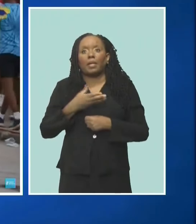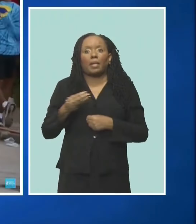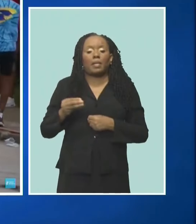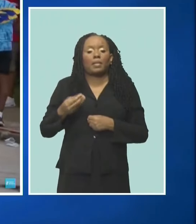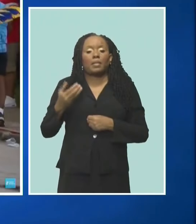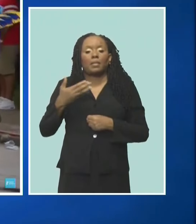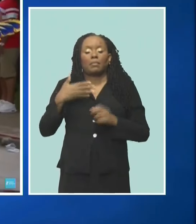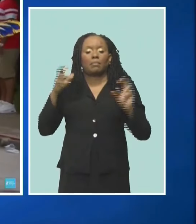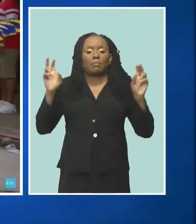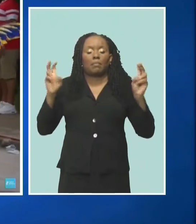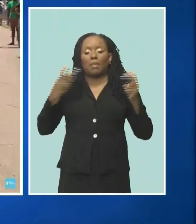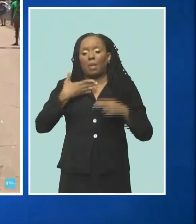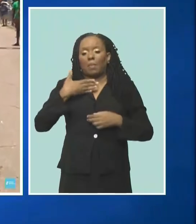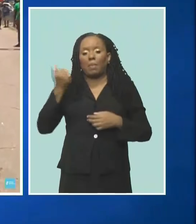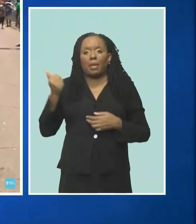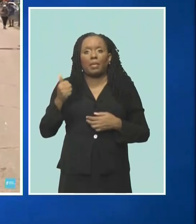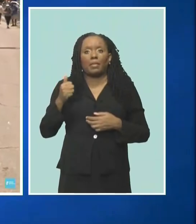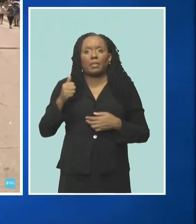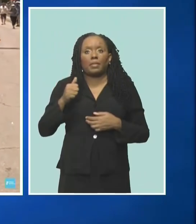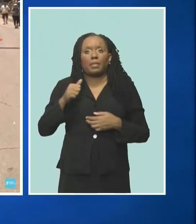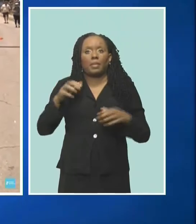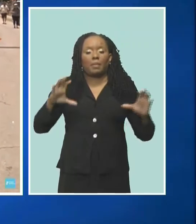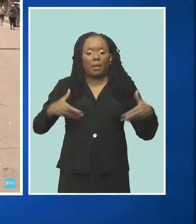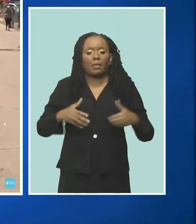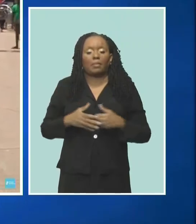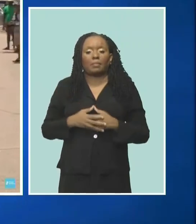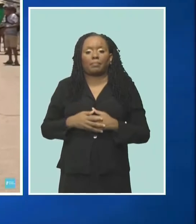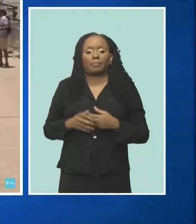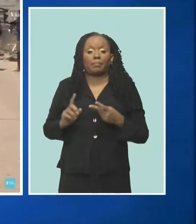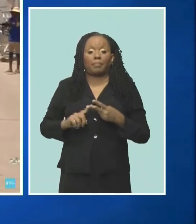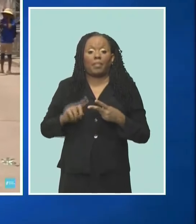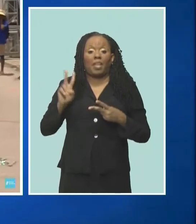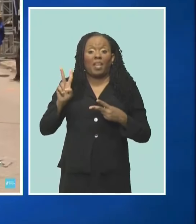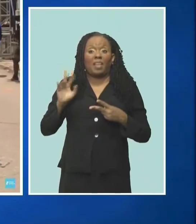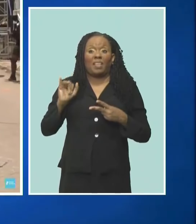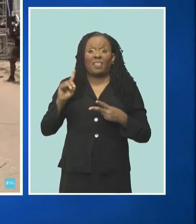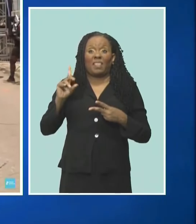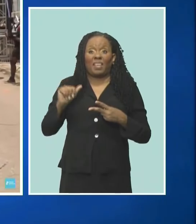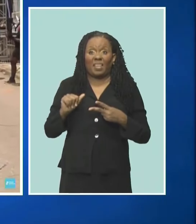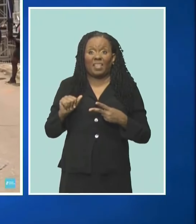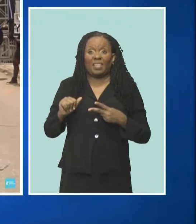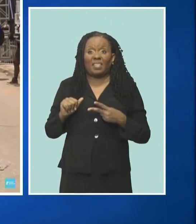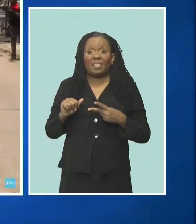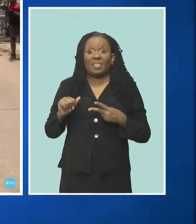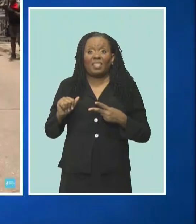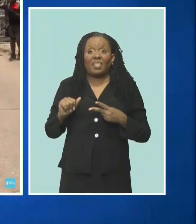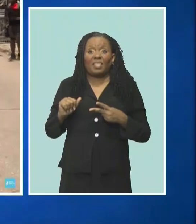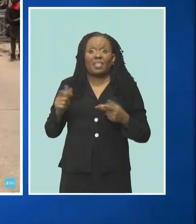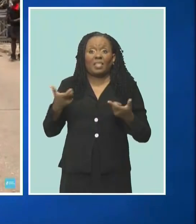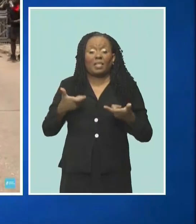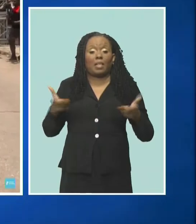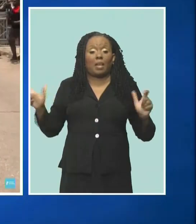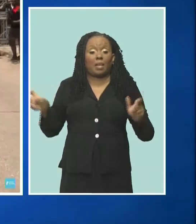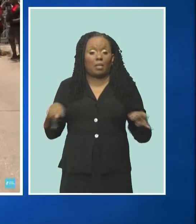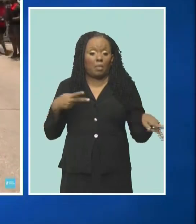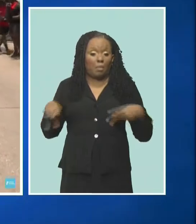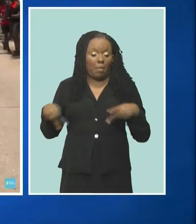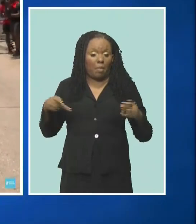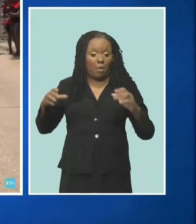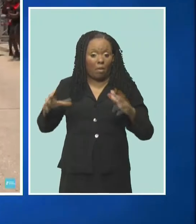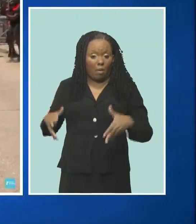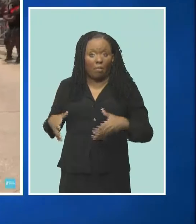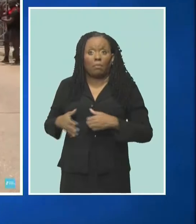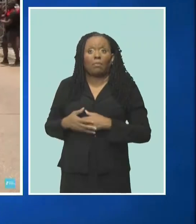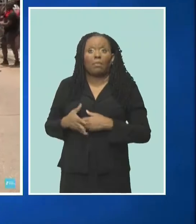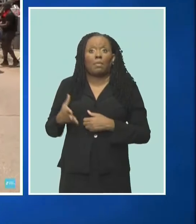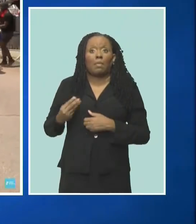Best Band on the Road. Vida by Esquire, only in its second year, was adjudged the Large Party Band of the Year and the Party